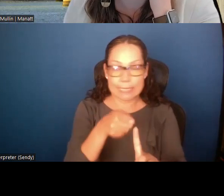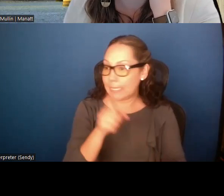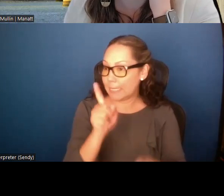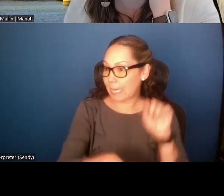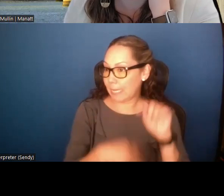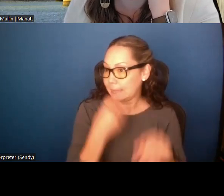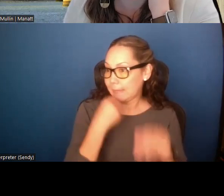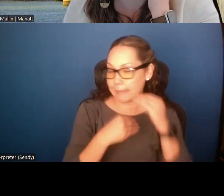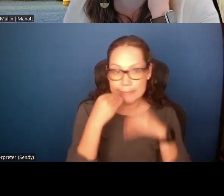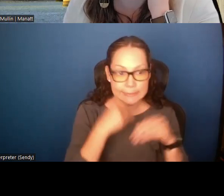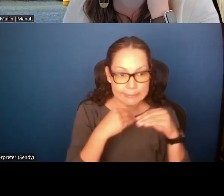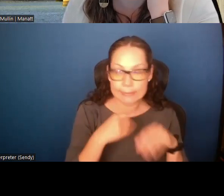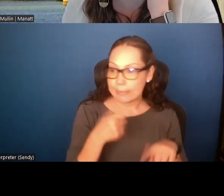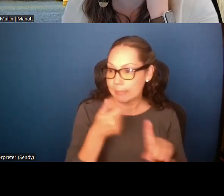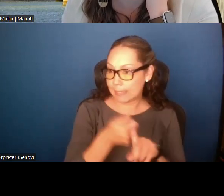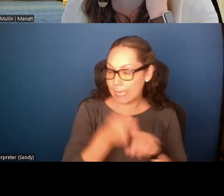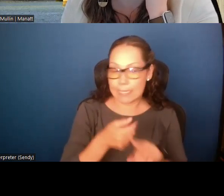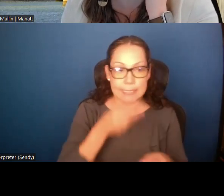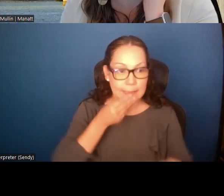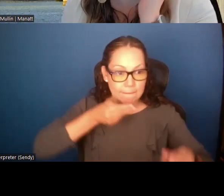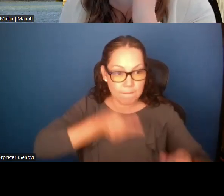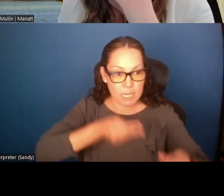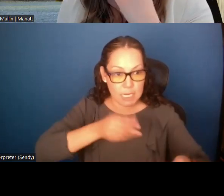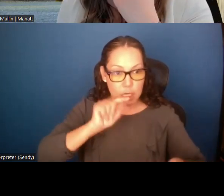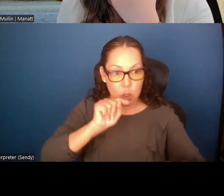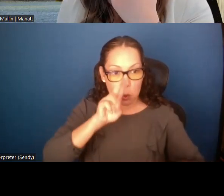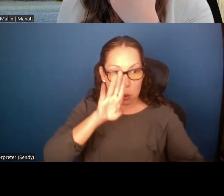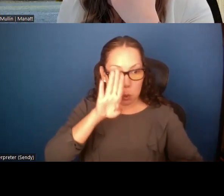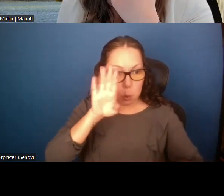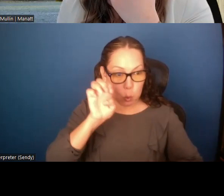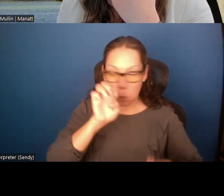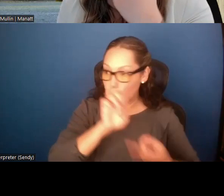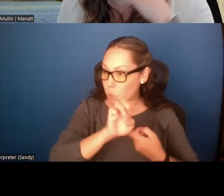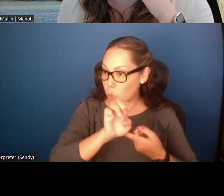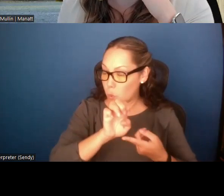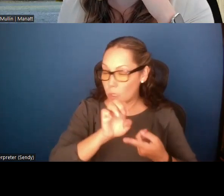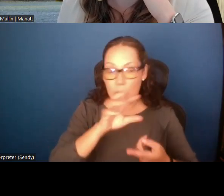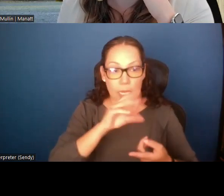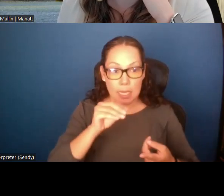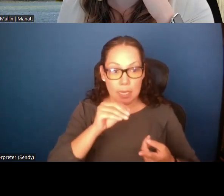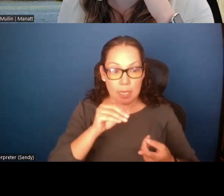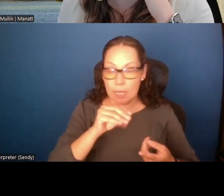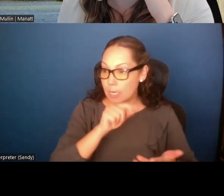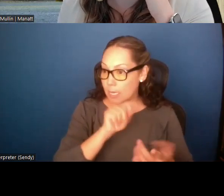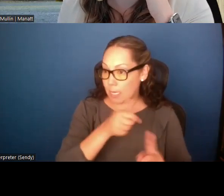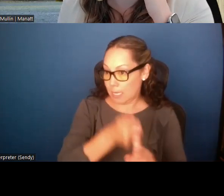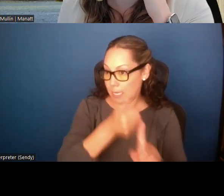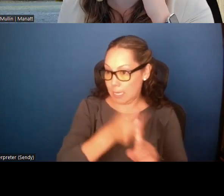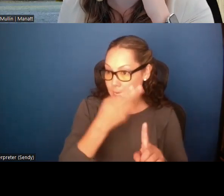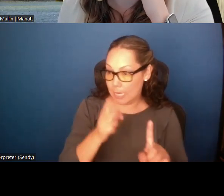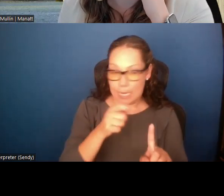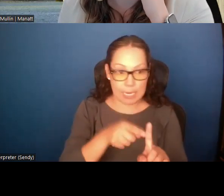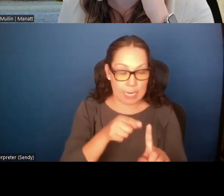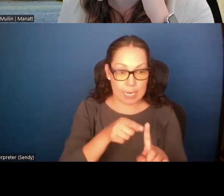he has a feeding tube, you know. Maybe these things may not apply, but it doesn't mean that, you know, he didn't